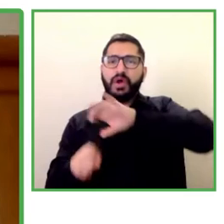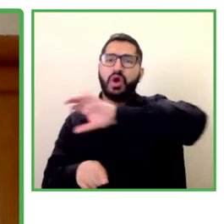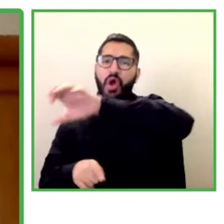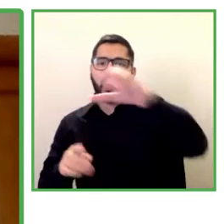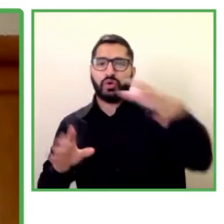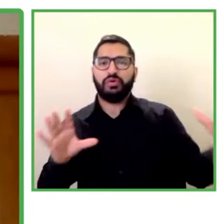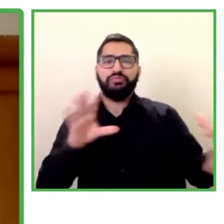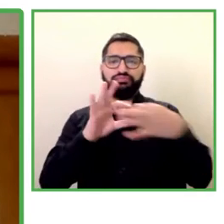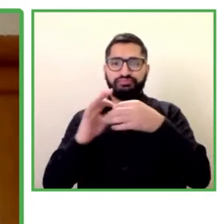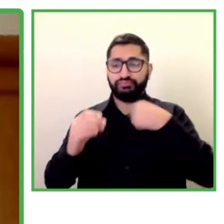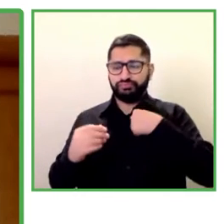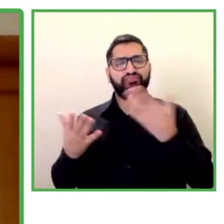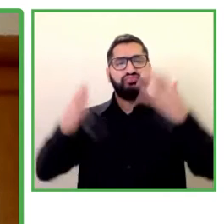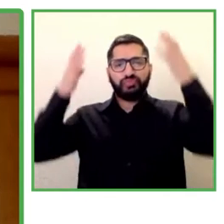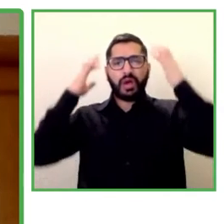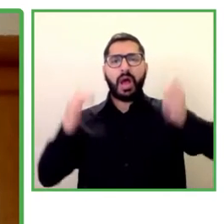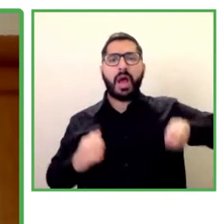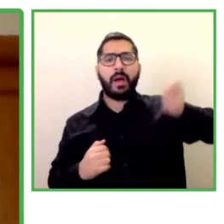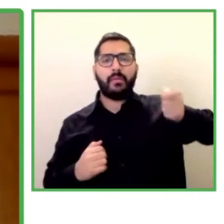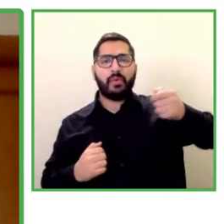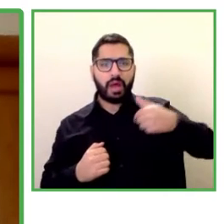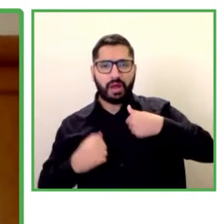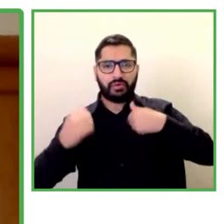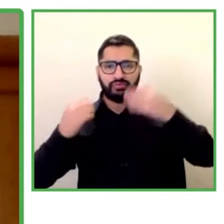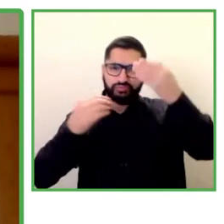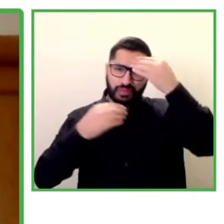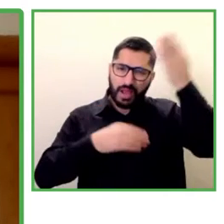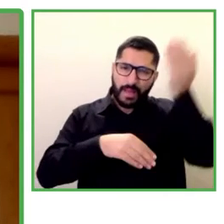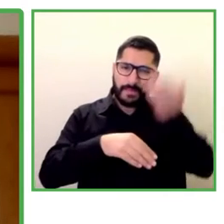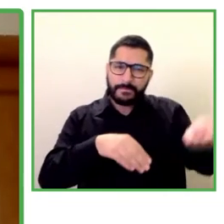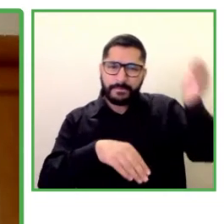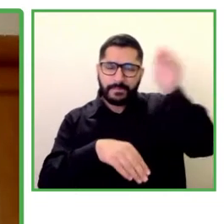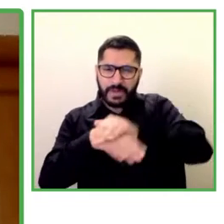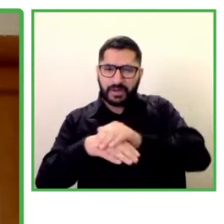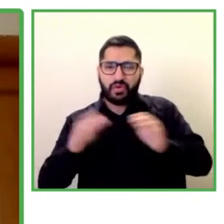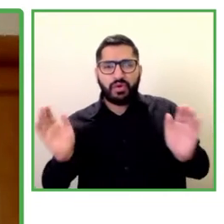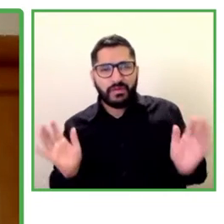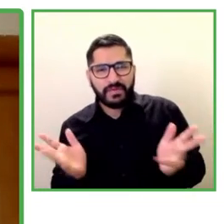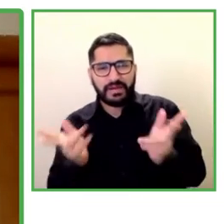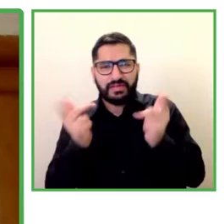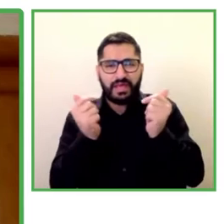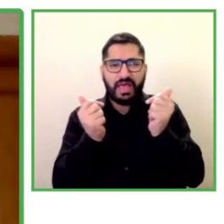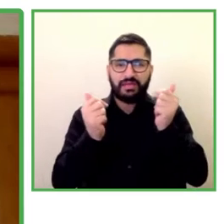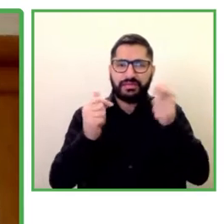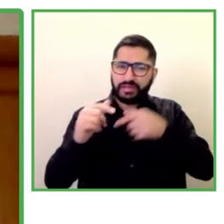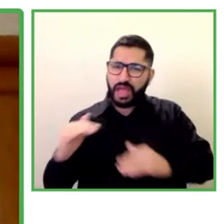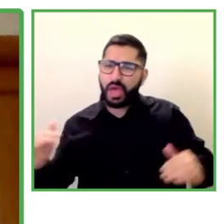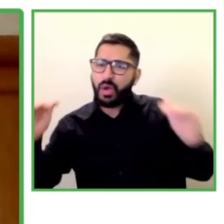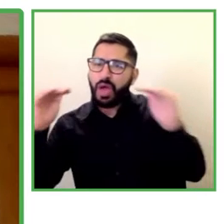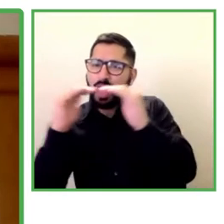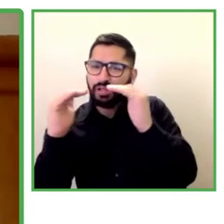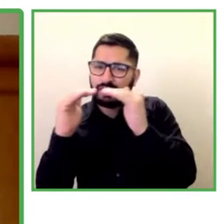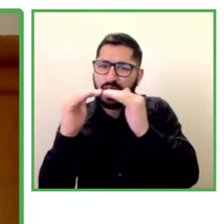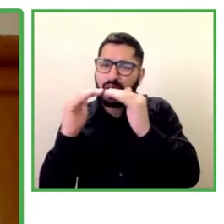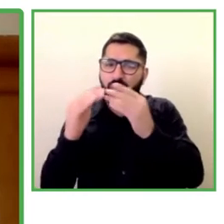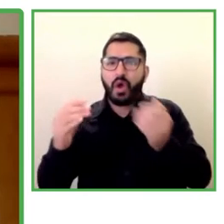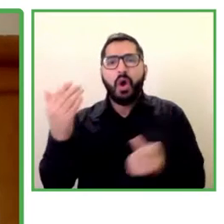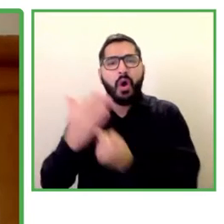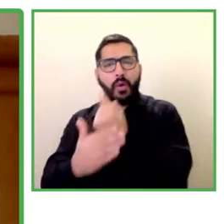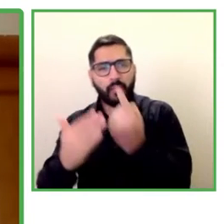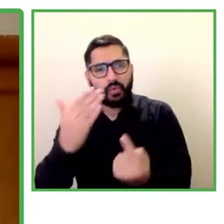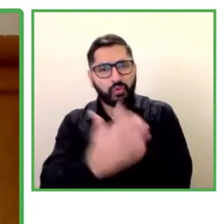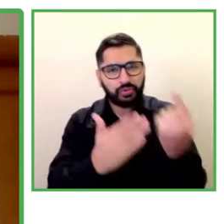by trainer, and I am a specialist in policies in terms of equal opportunities for women and